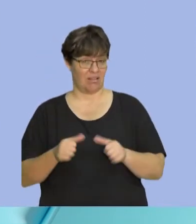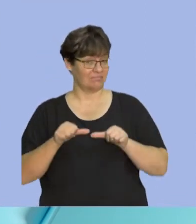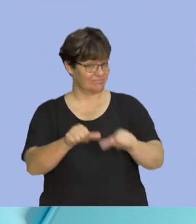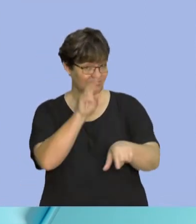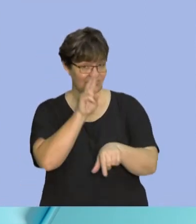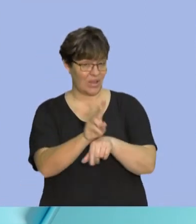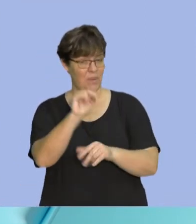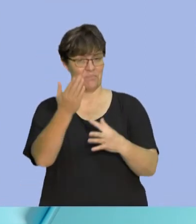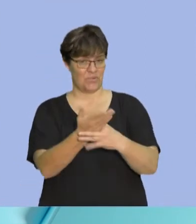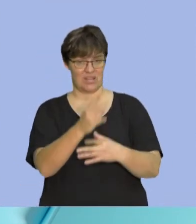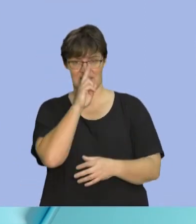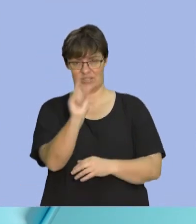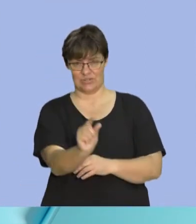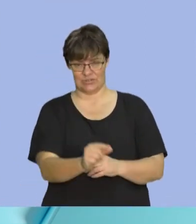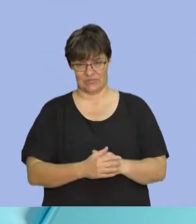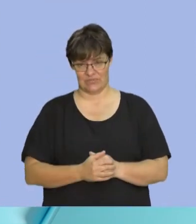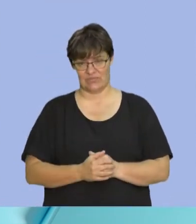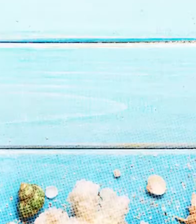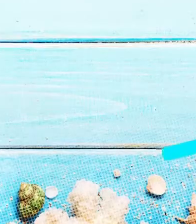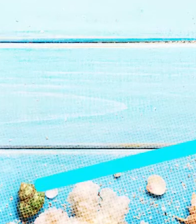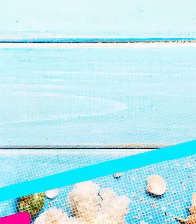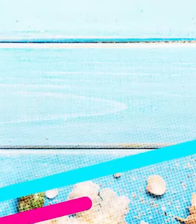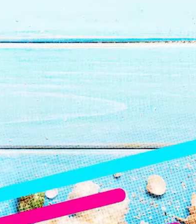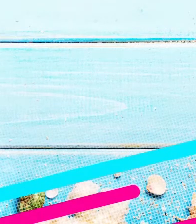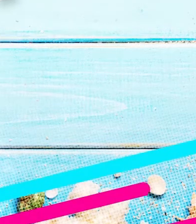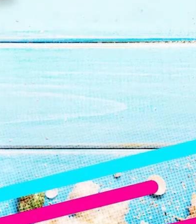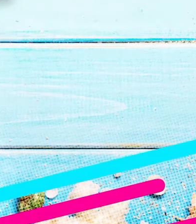have a little break, and I'll see you in a bit.